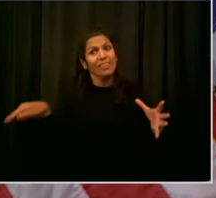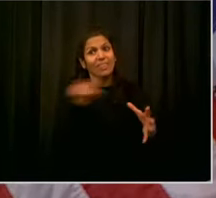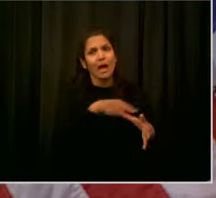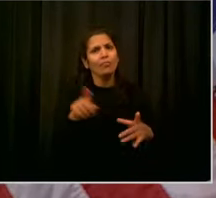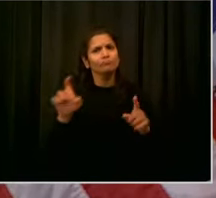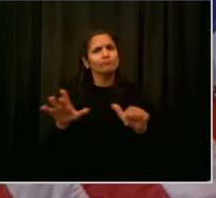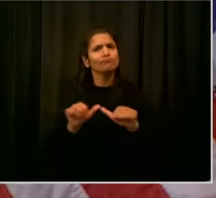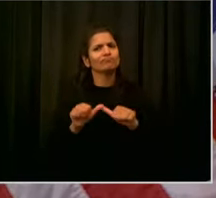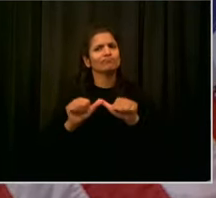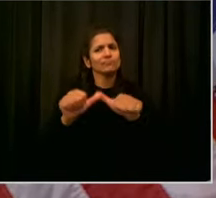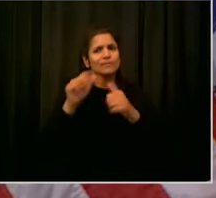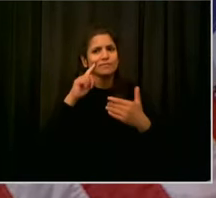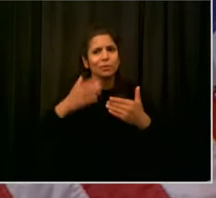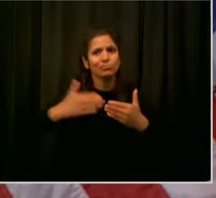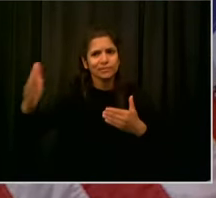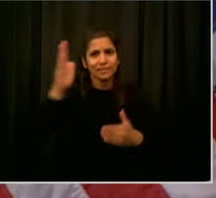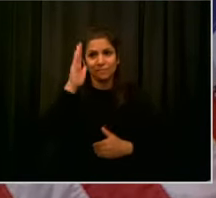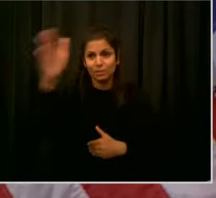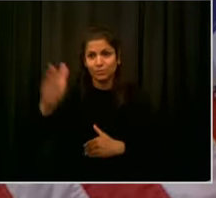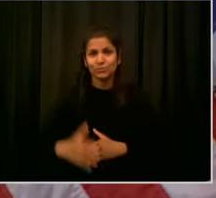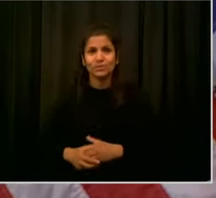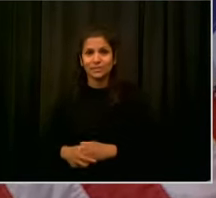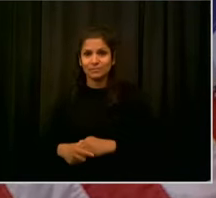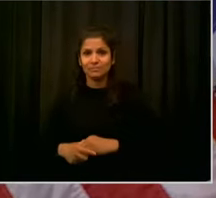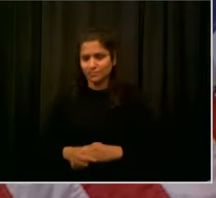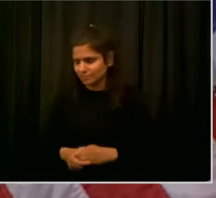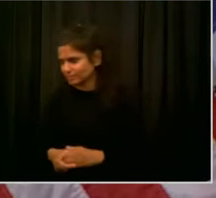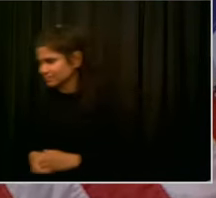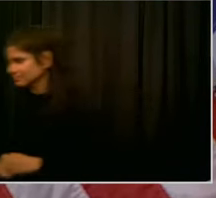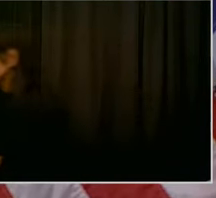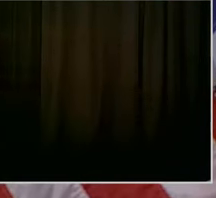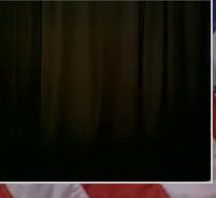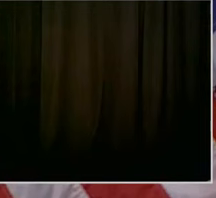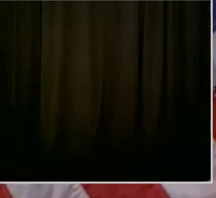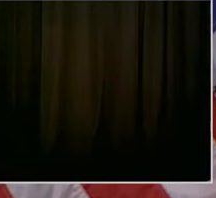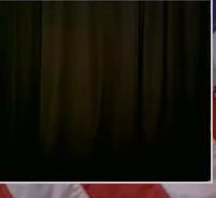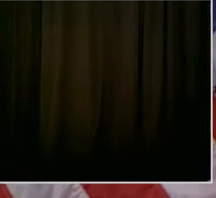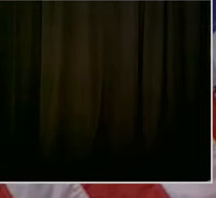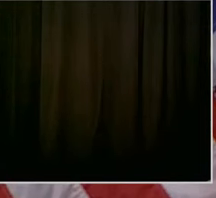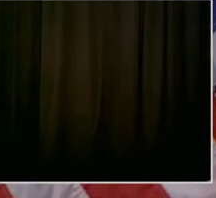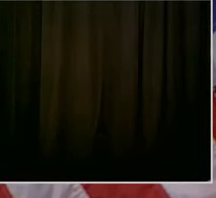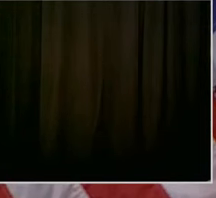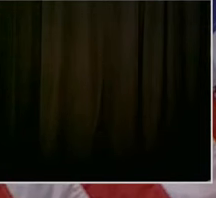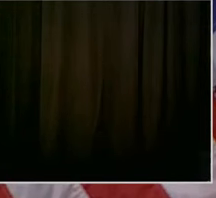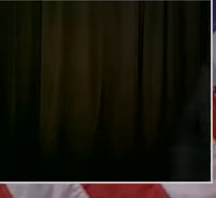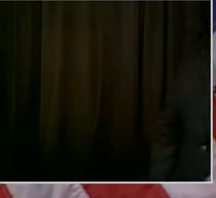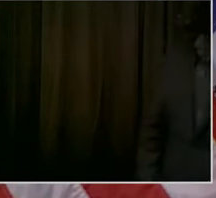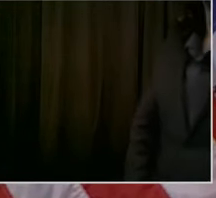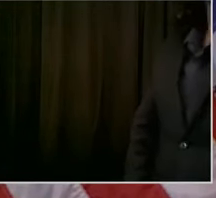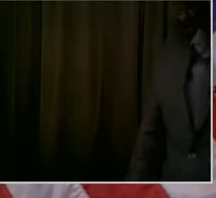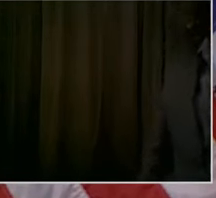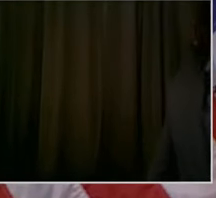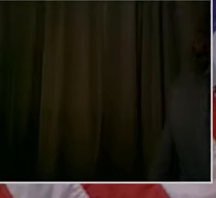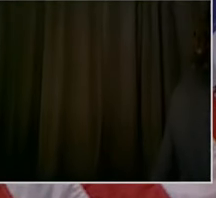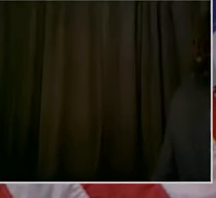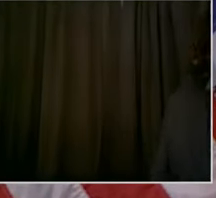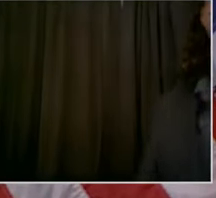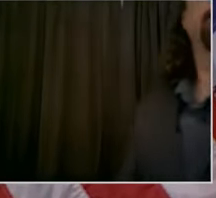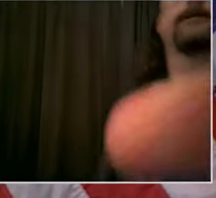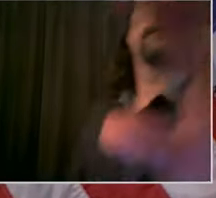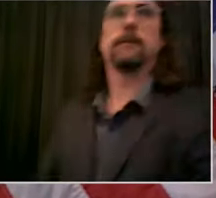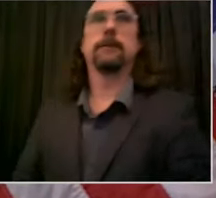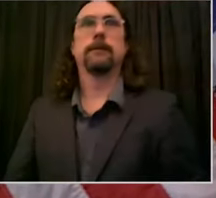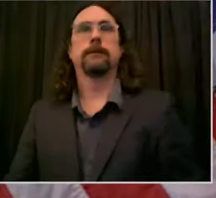Hey, good morning, Mr. Mayor, Commissioner Shea, and everyone else on the call. First question for the mayor and the